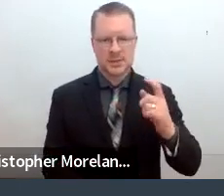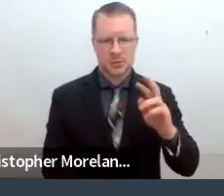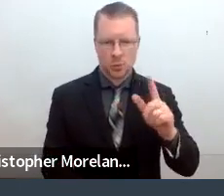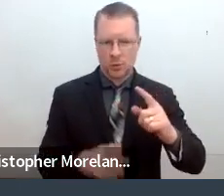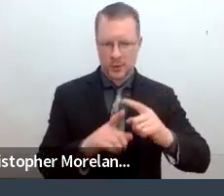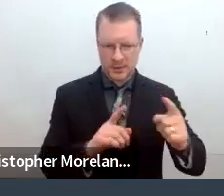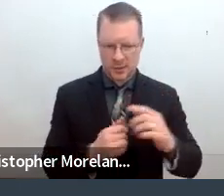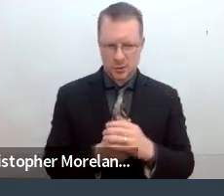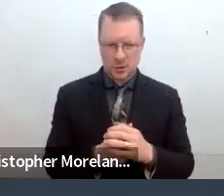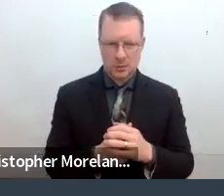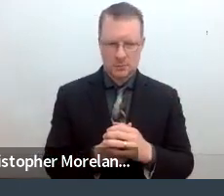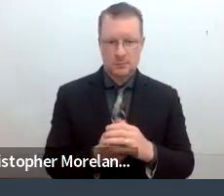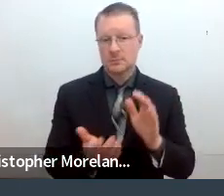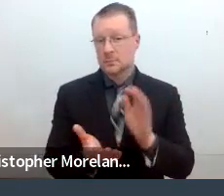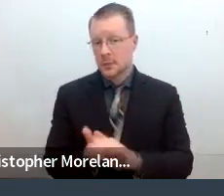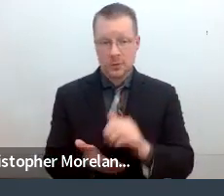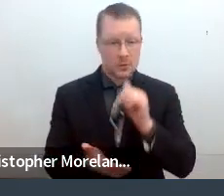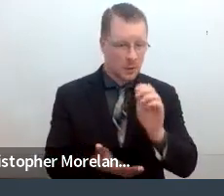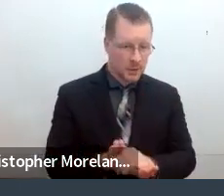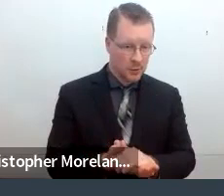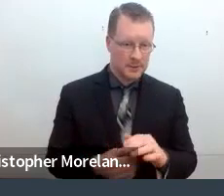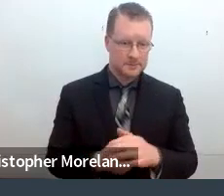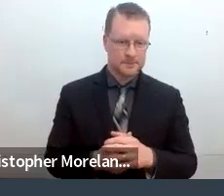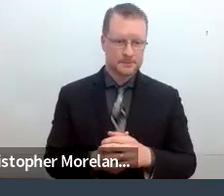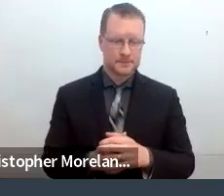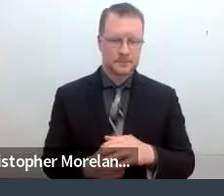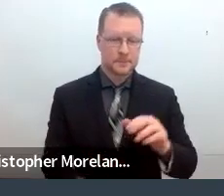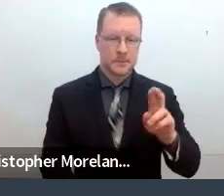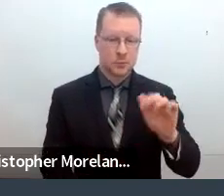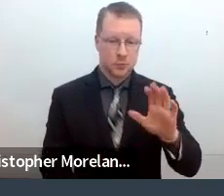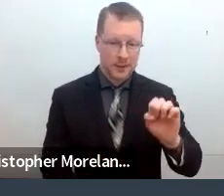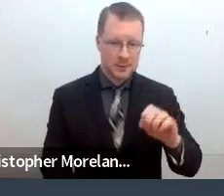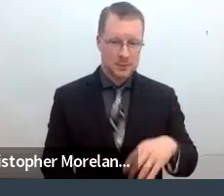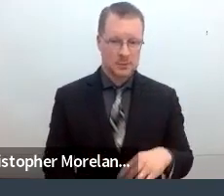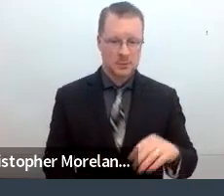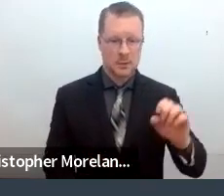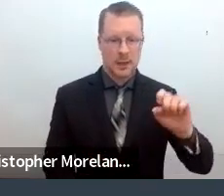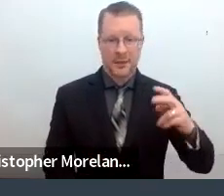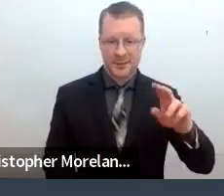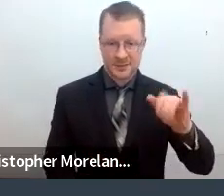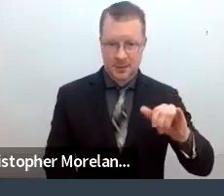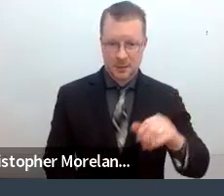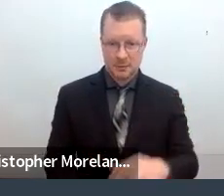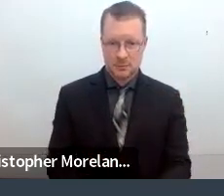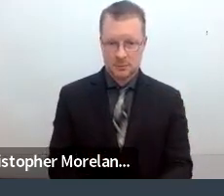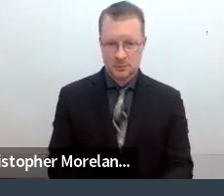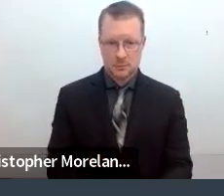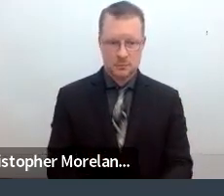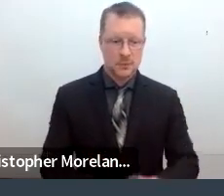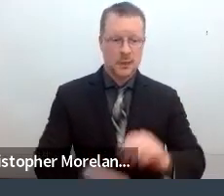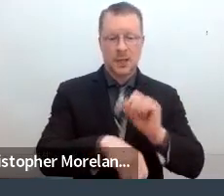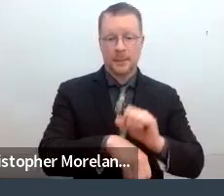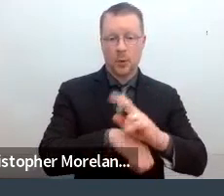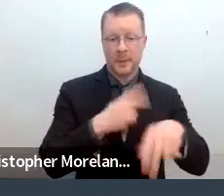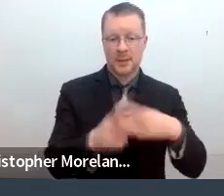variables, including age, sexual orientation, marital status, race and ethnicity,